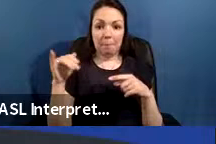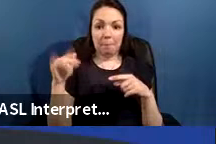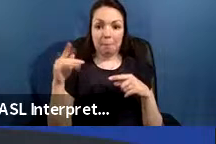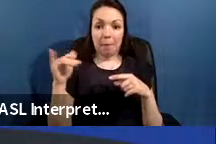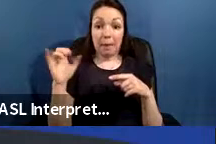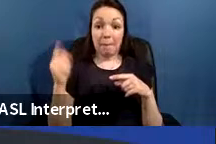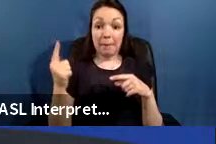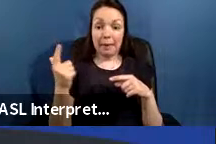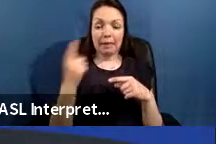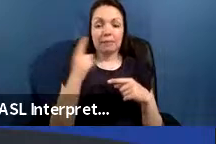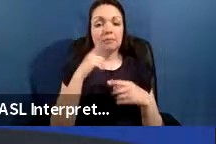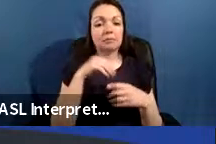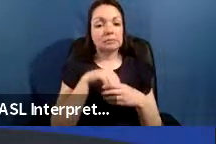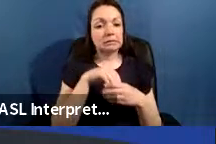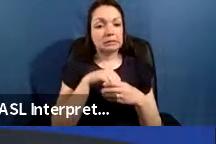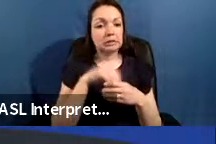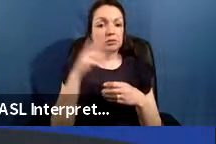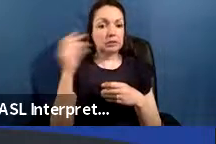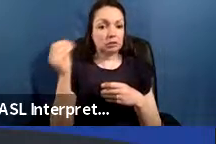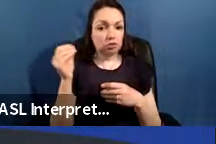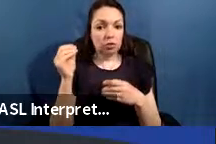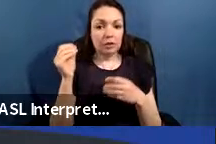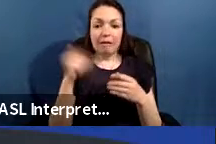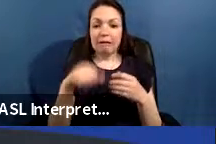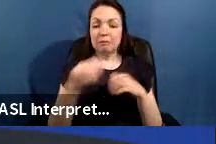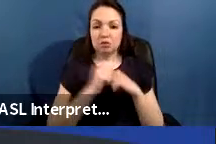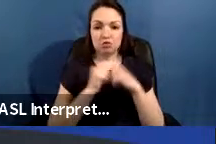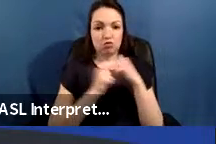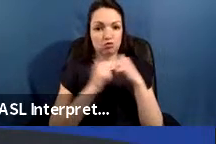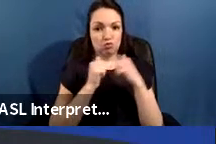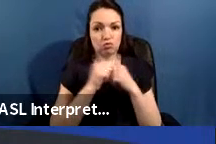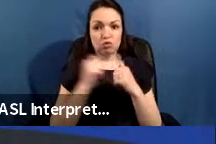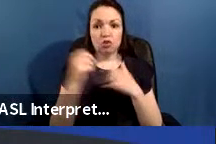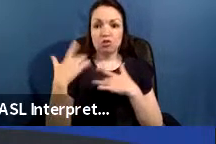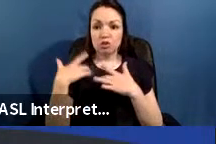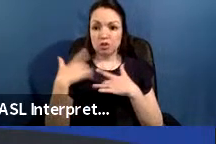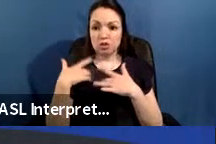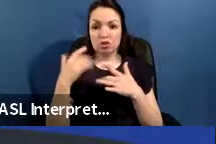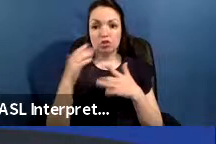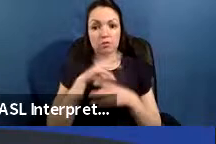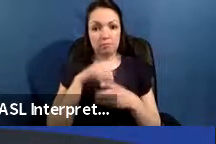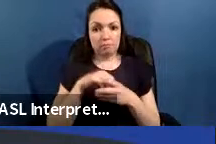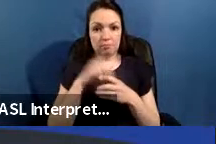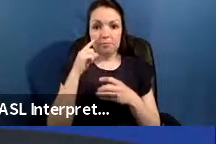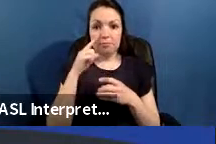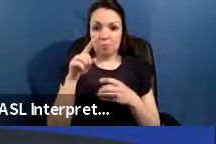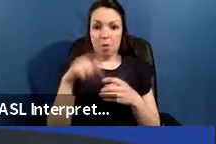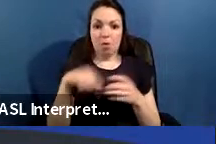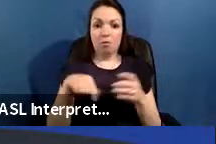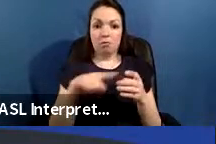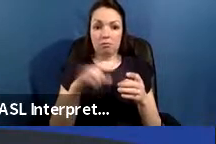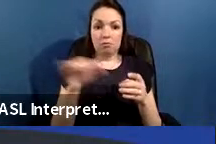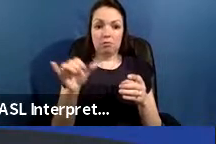the interior and exterior lighting and any structural concerns that would be brought forward, as well as